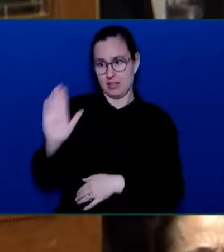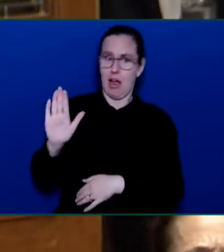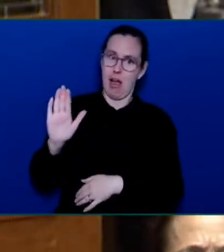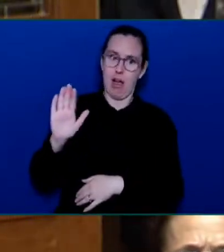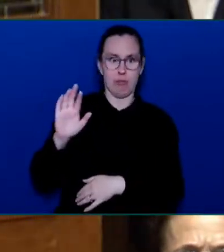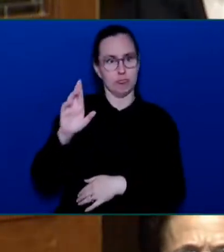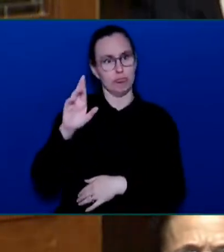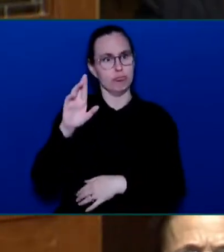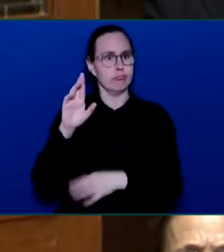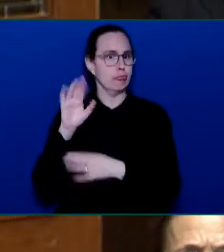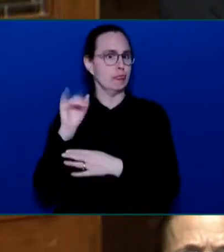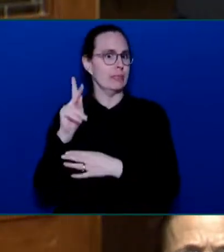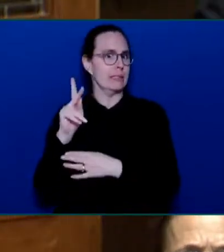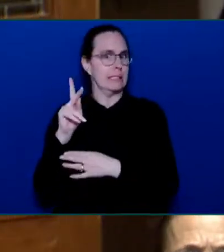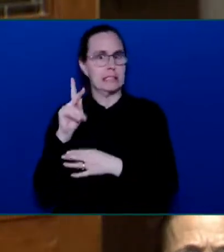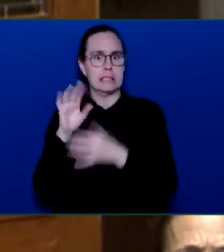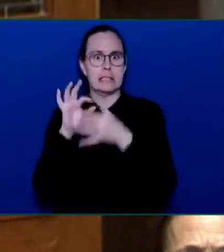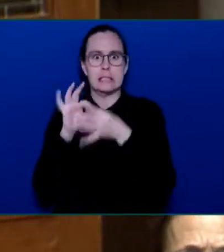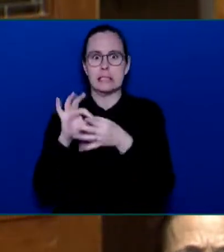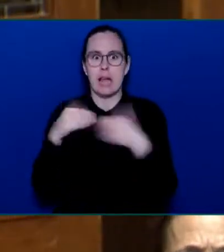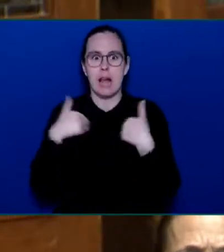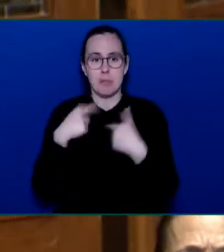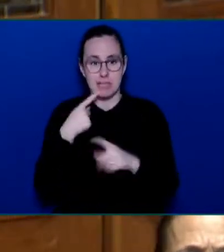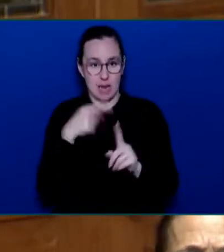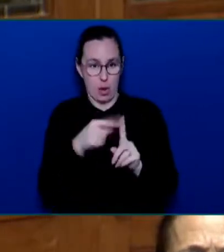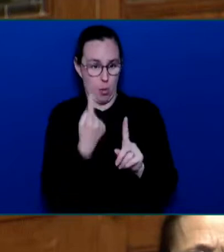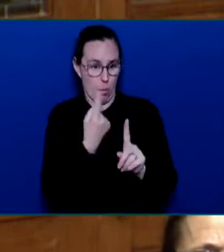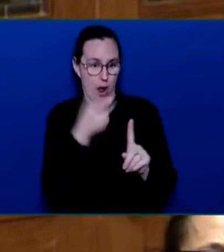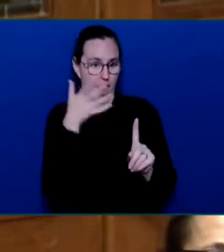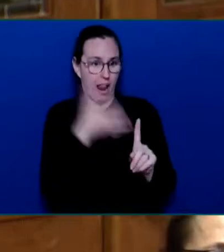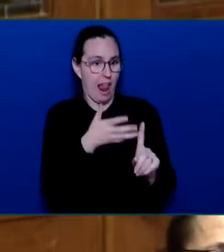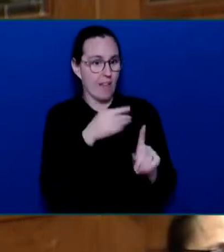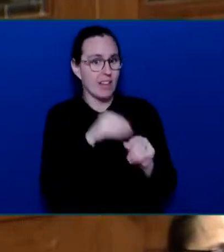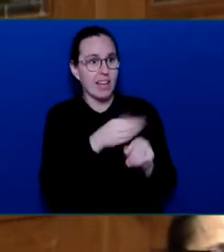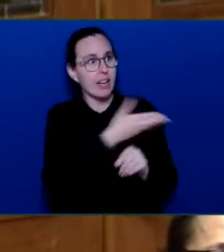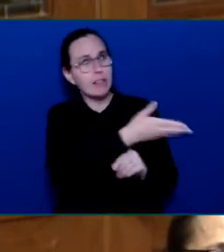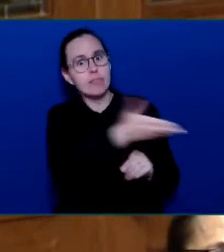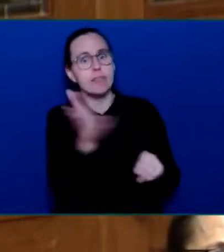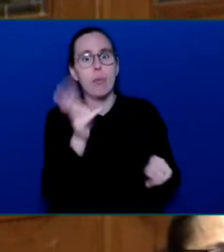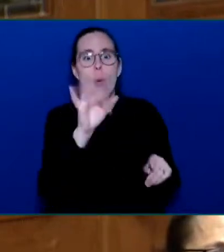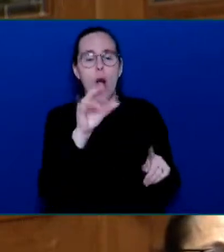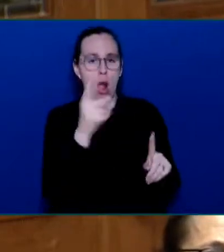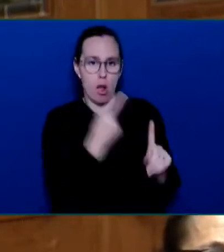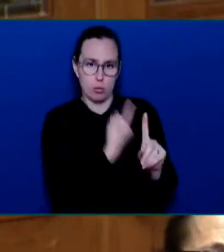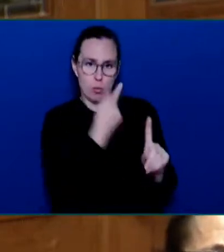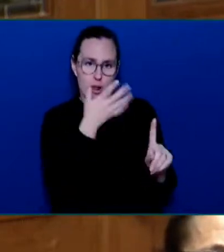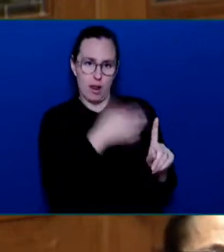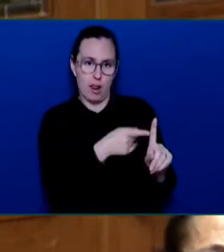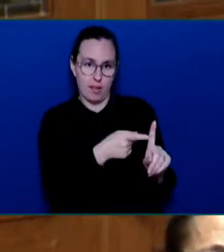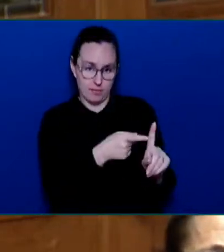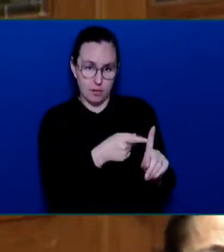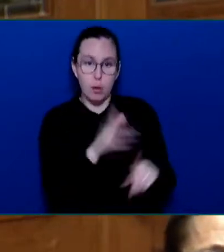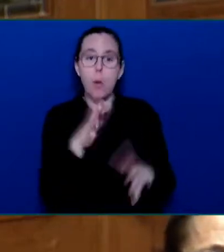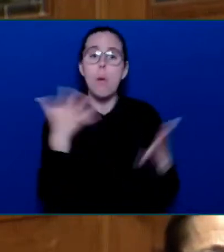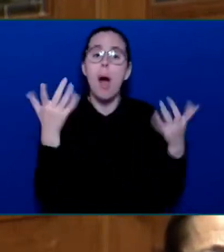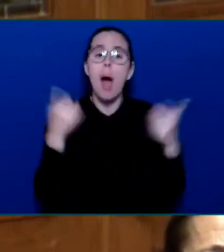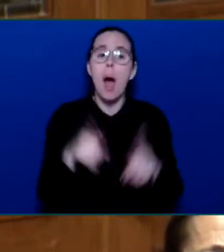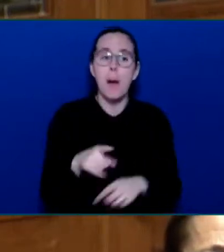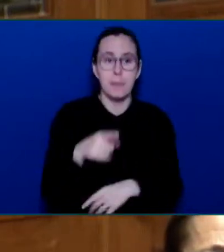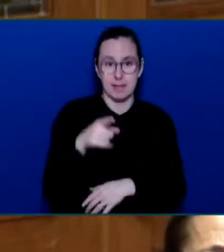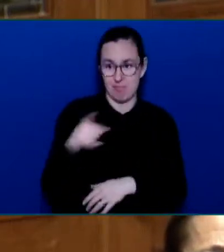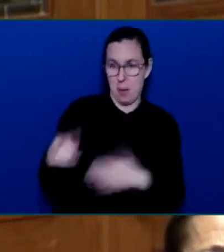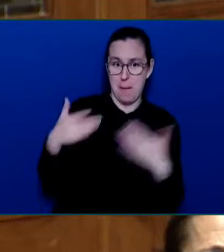twist. It turns out that the Minister of Water, Land and Resource Stewardship and his staff lobbied intently